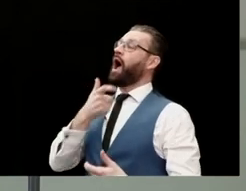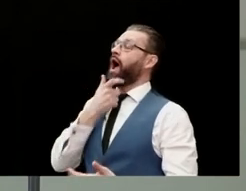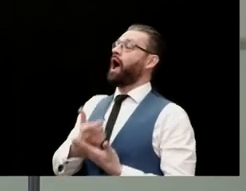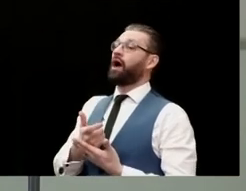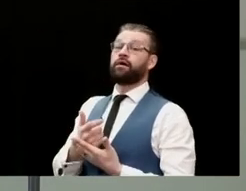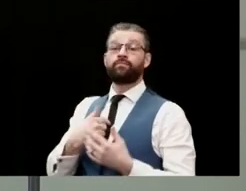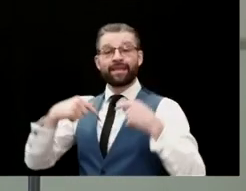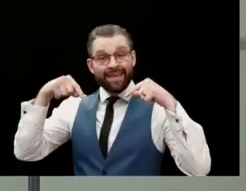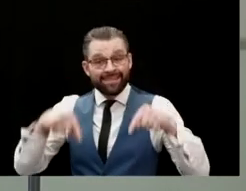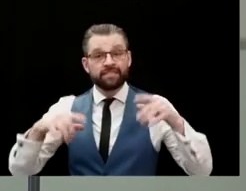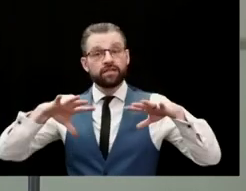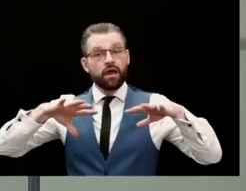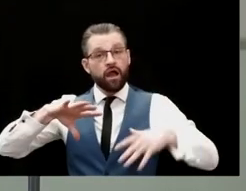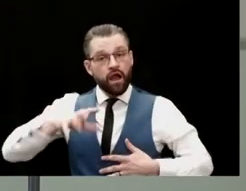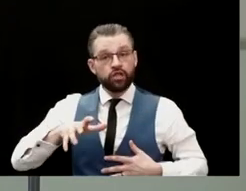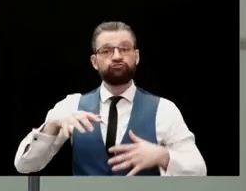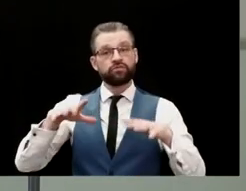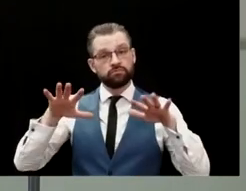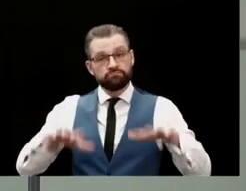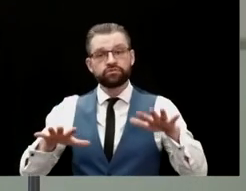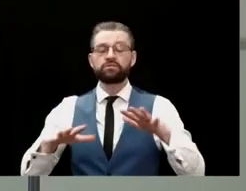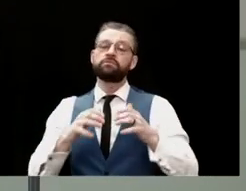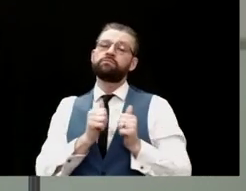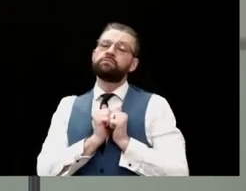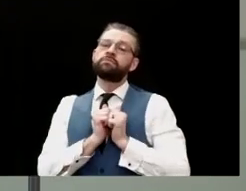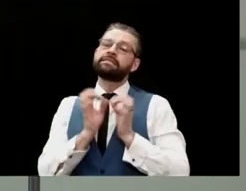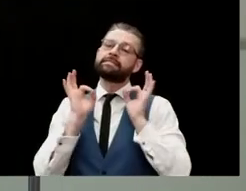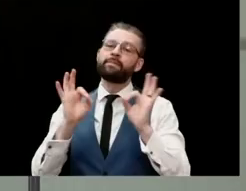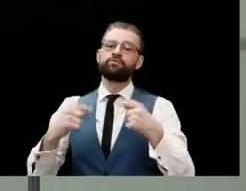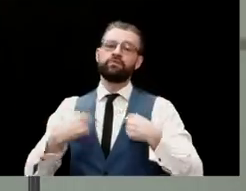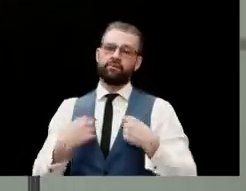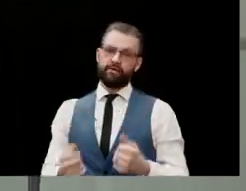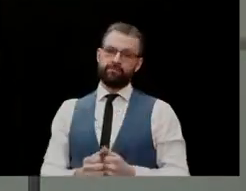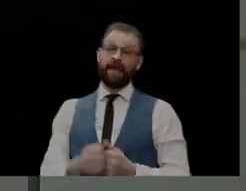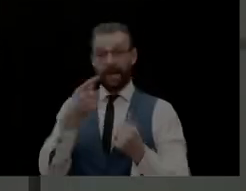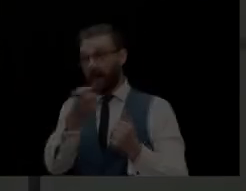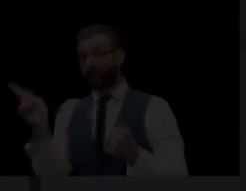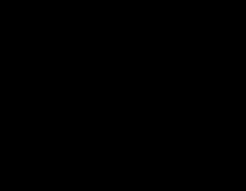so very, very special to me and many others too. Thank you.